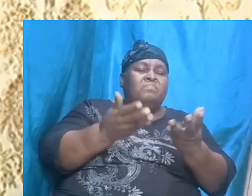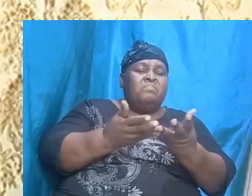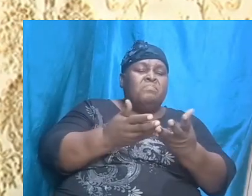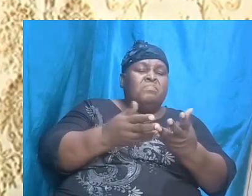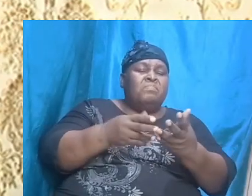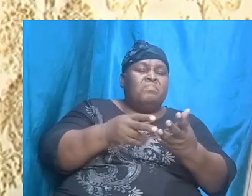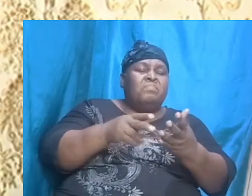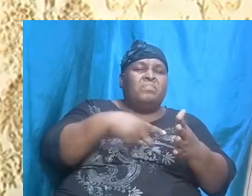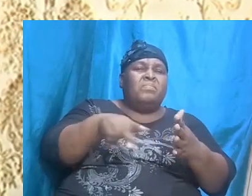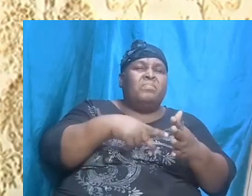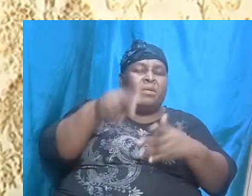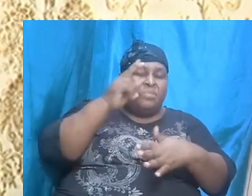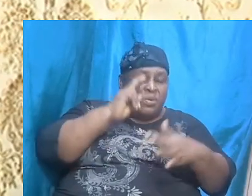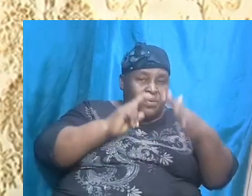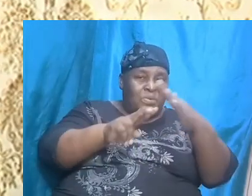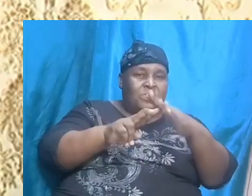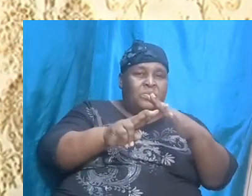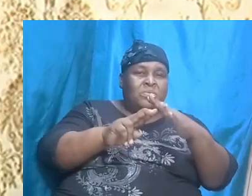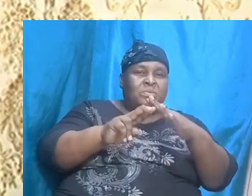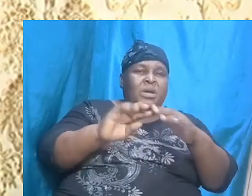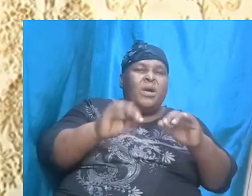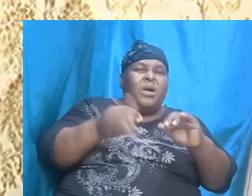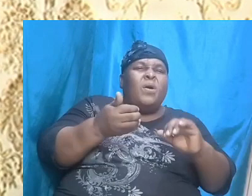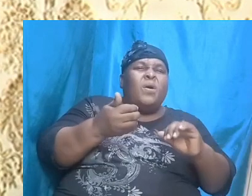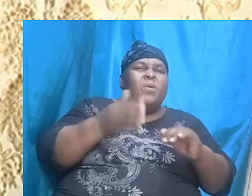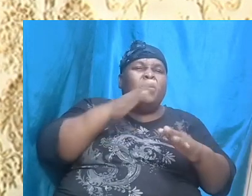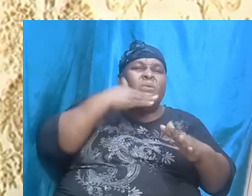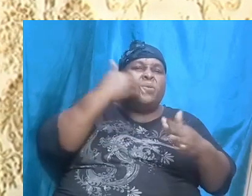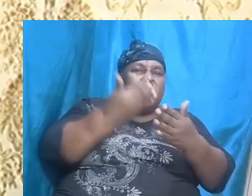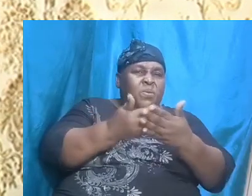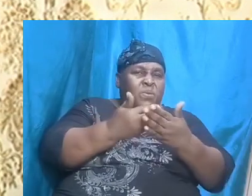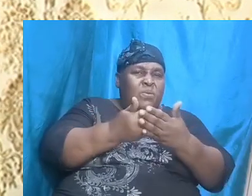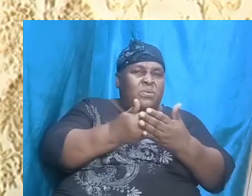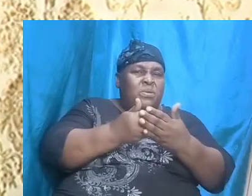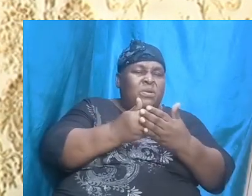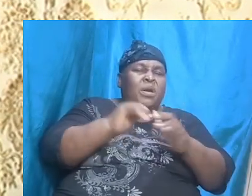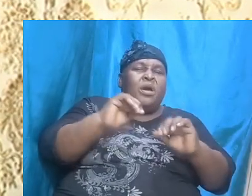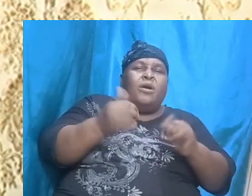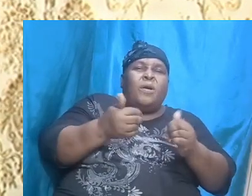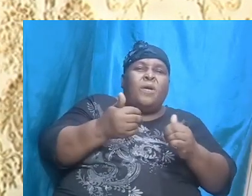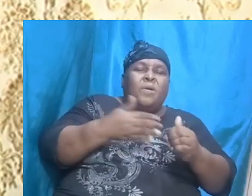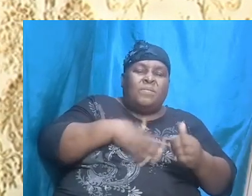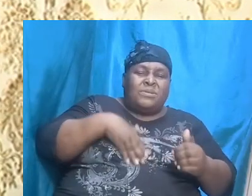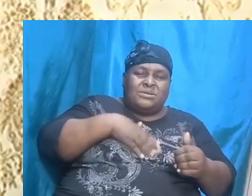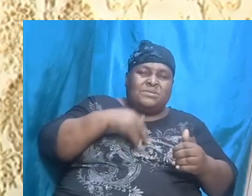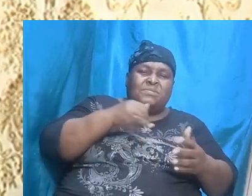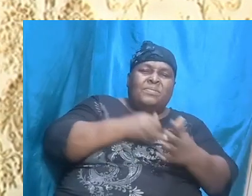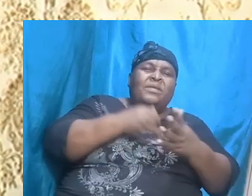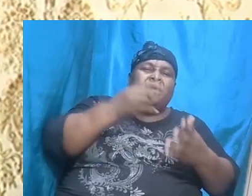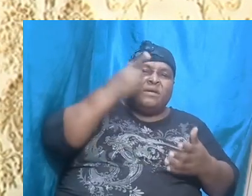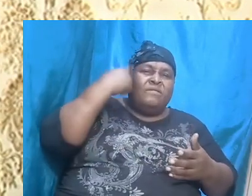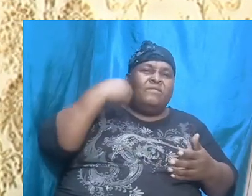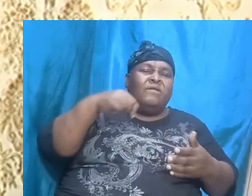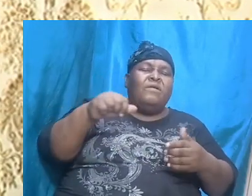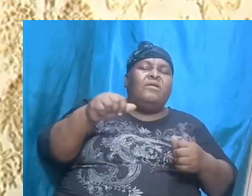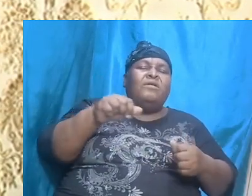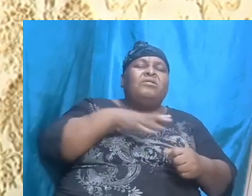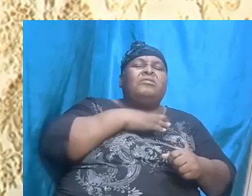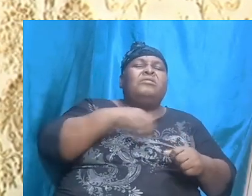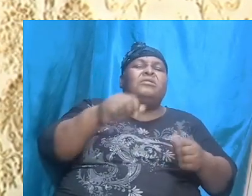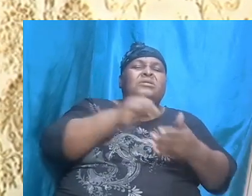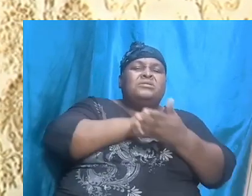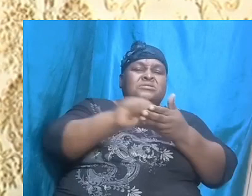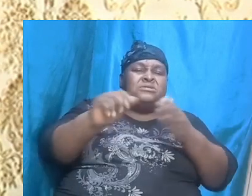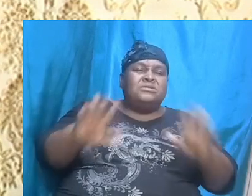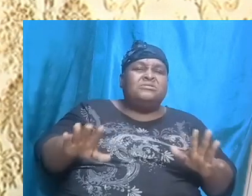like this. It says, "Behold how good and how pleasant it is for brethren to dwell together